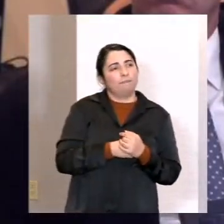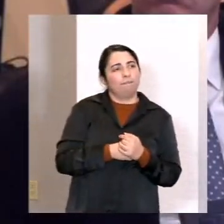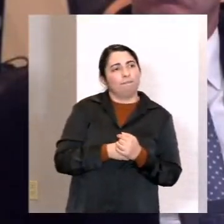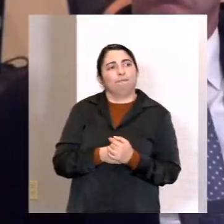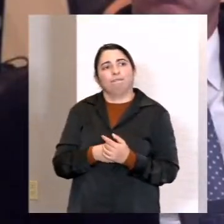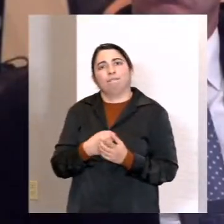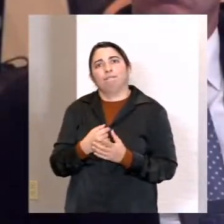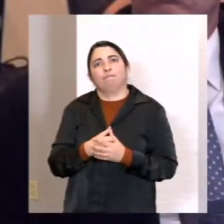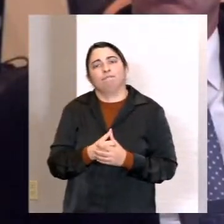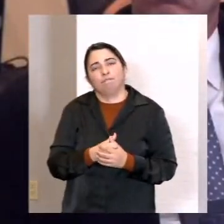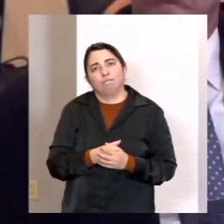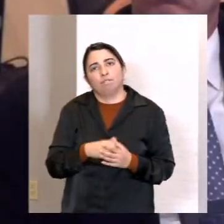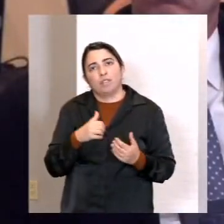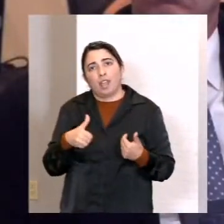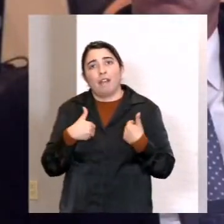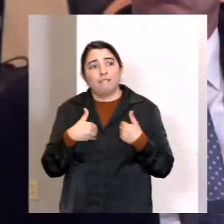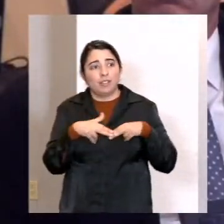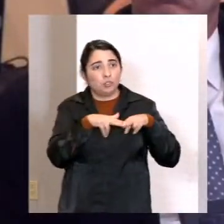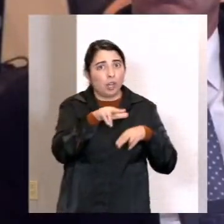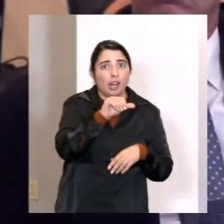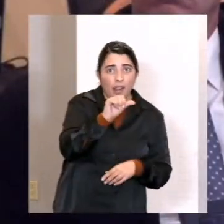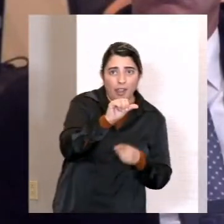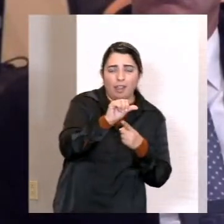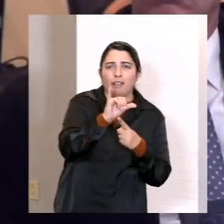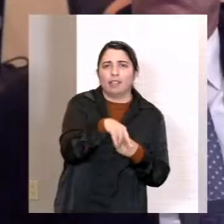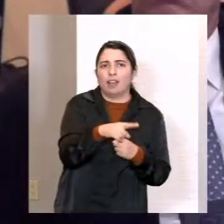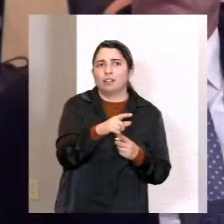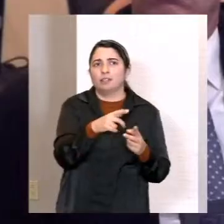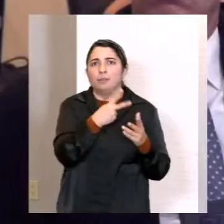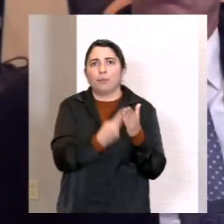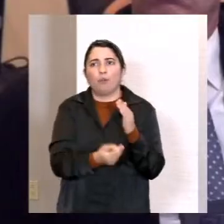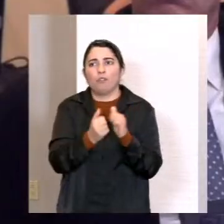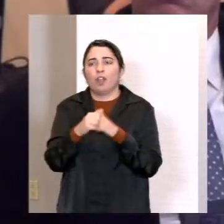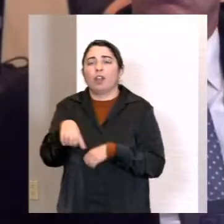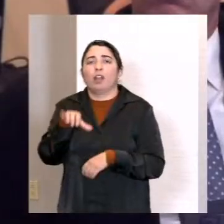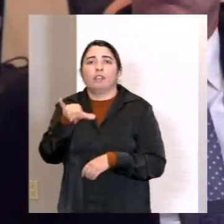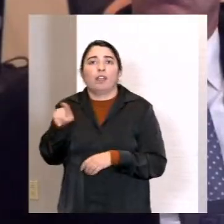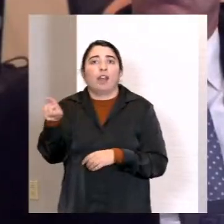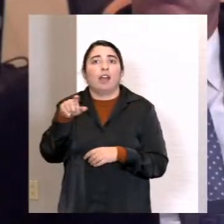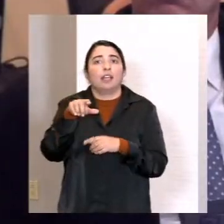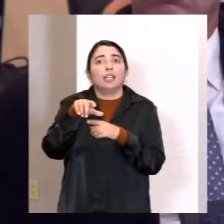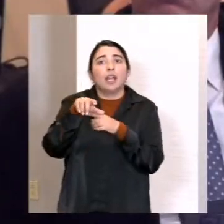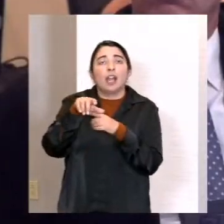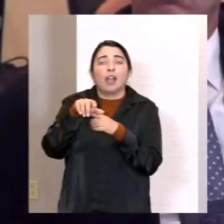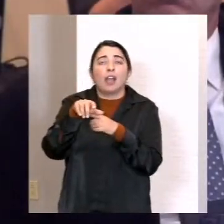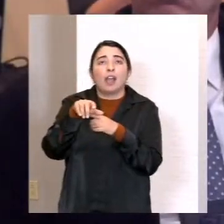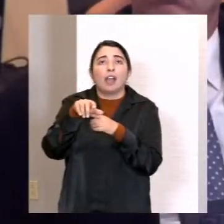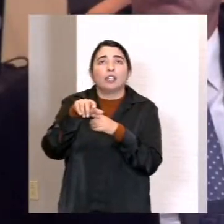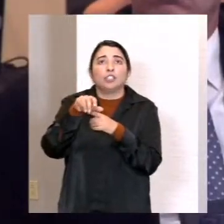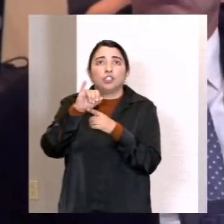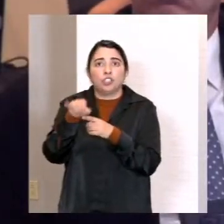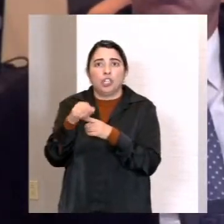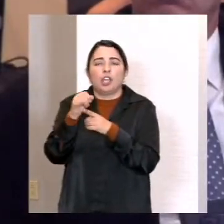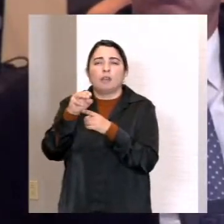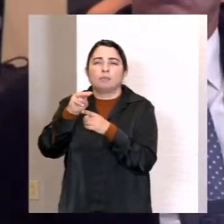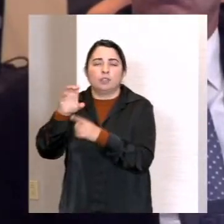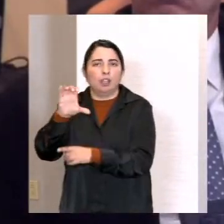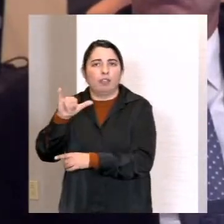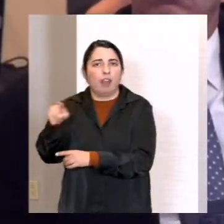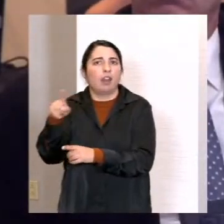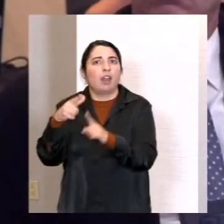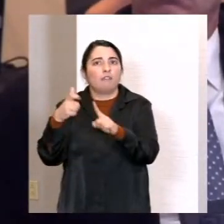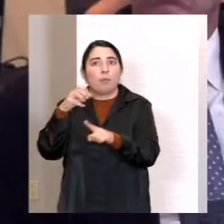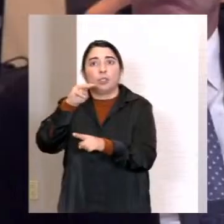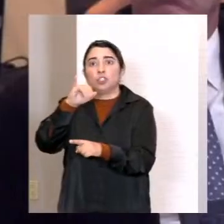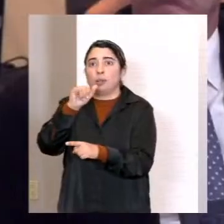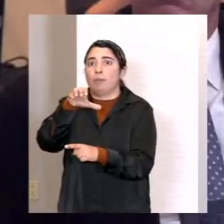the way you have both the A train and the E and the J and the Z running out to connect with the air train at Jamaica,